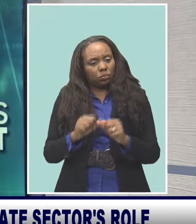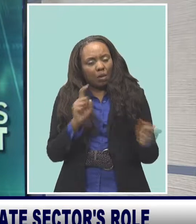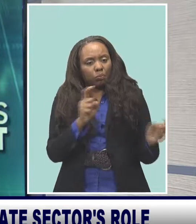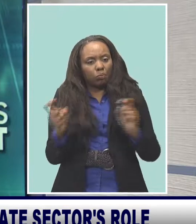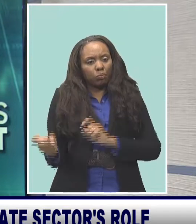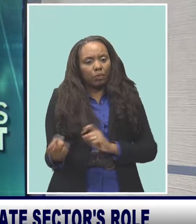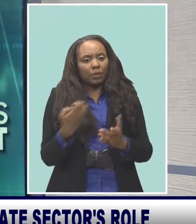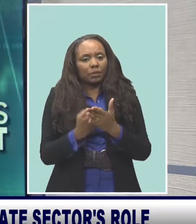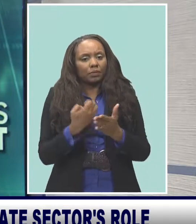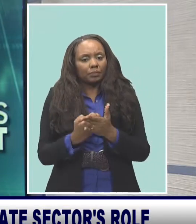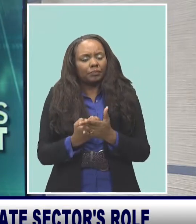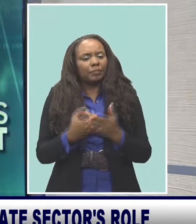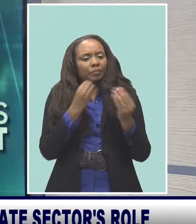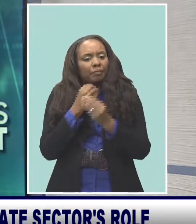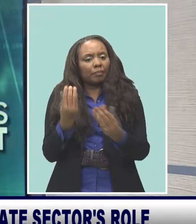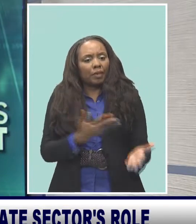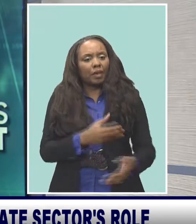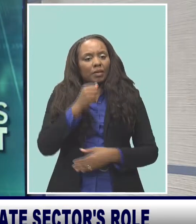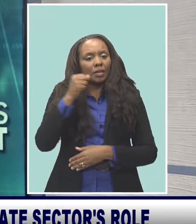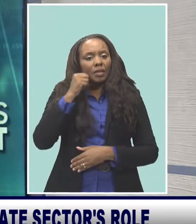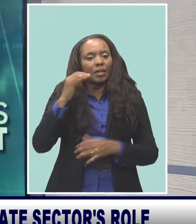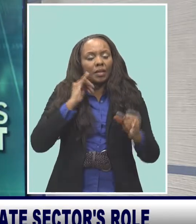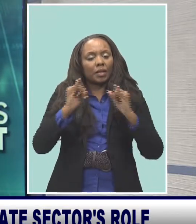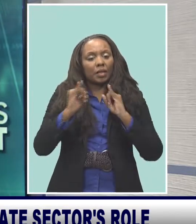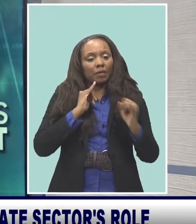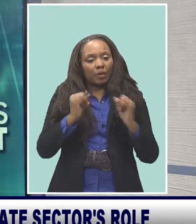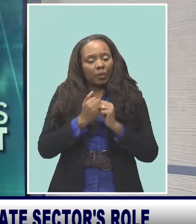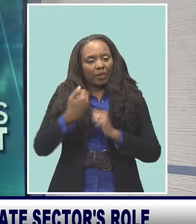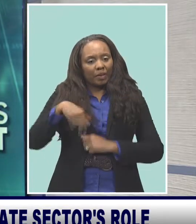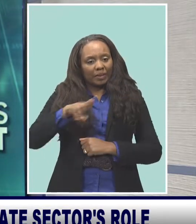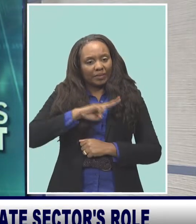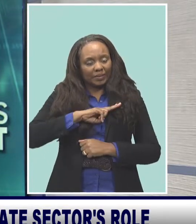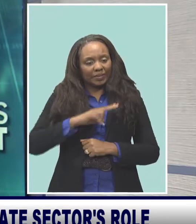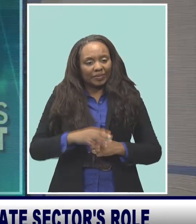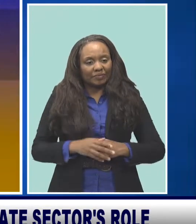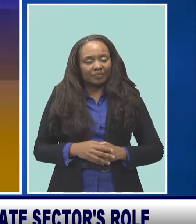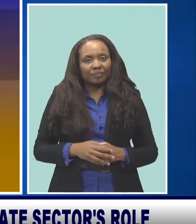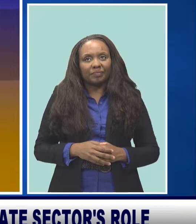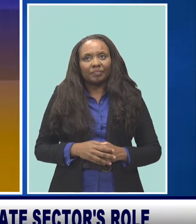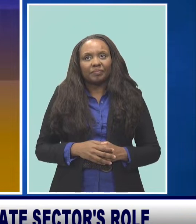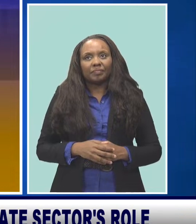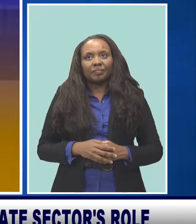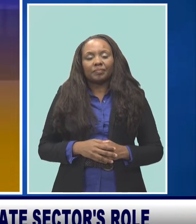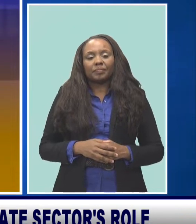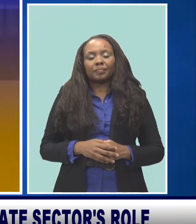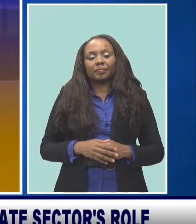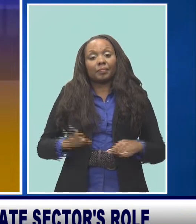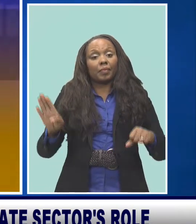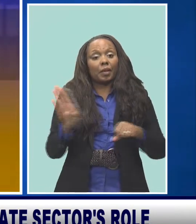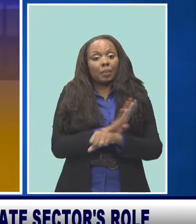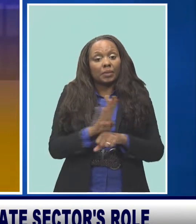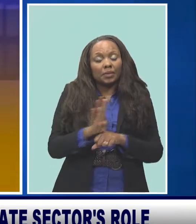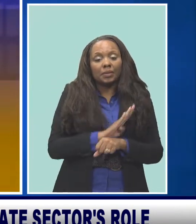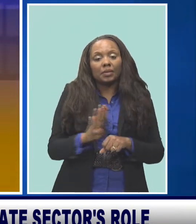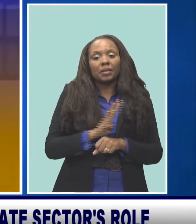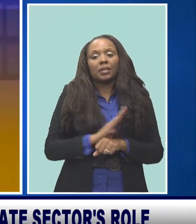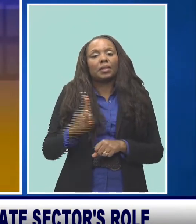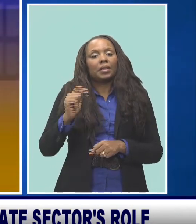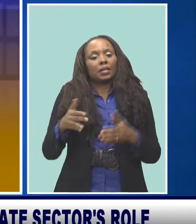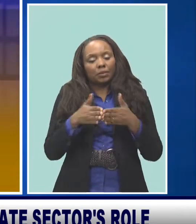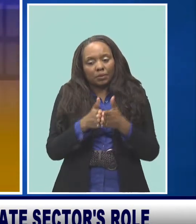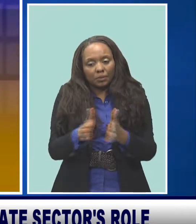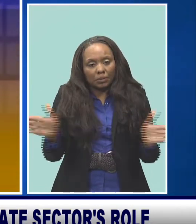recovery. He made the comment during an interview with the Business Report. Businesses will need to push themselves to